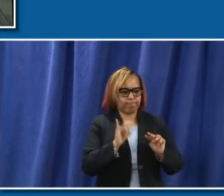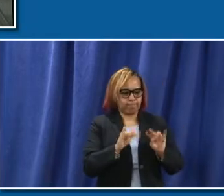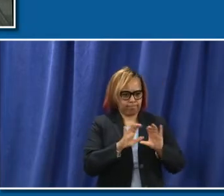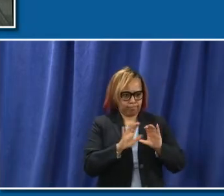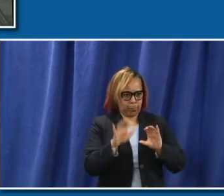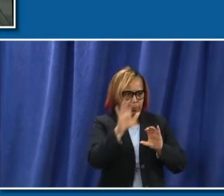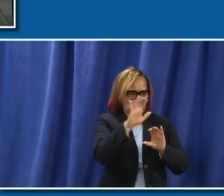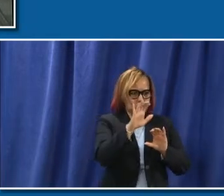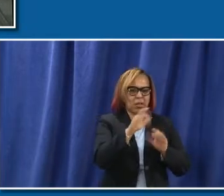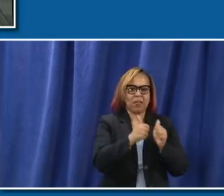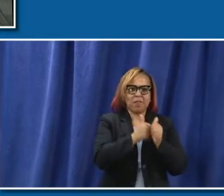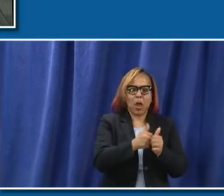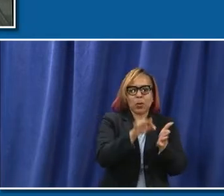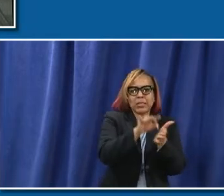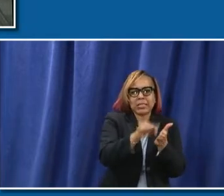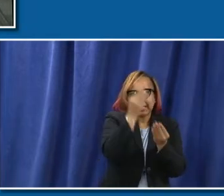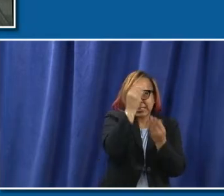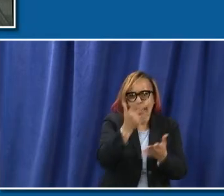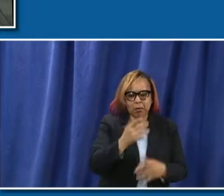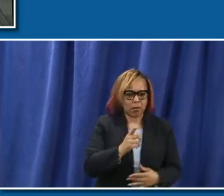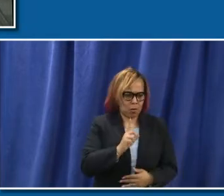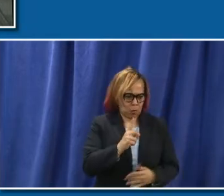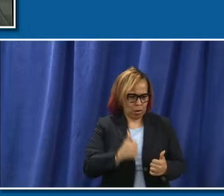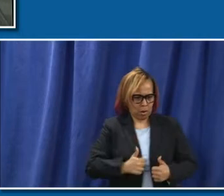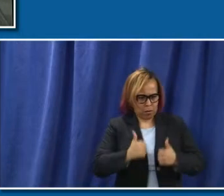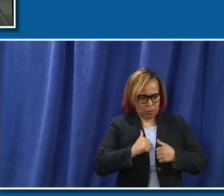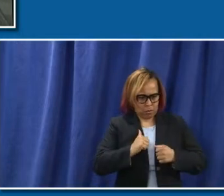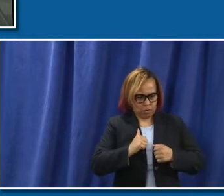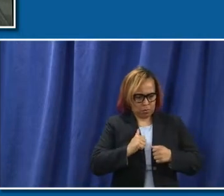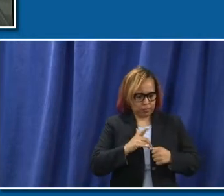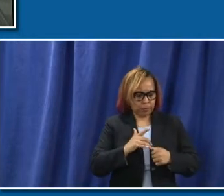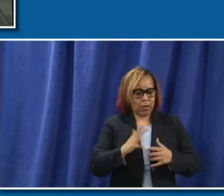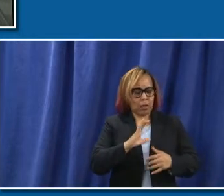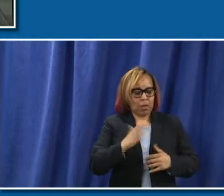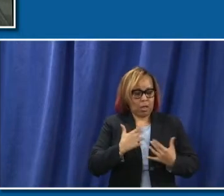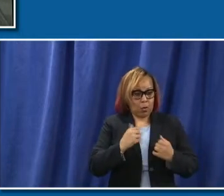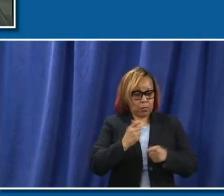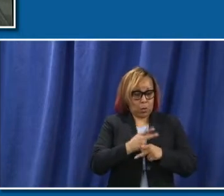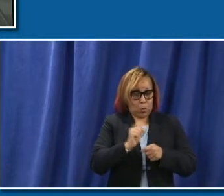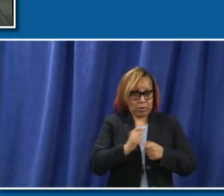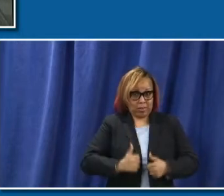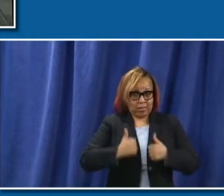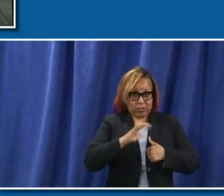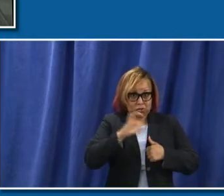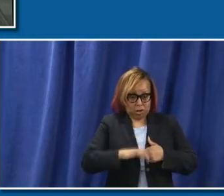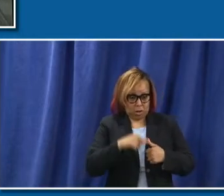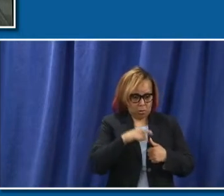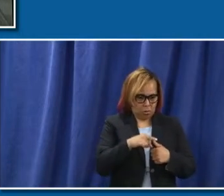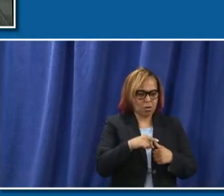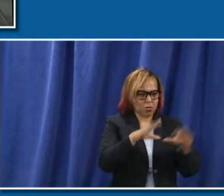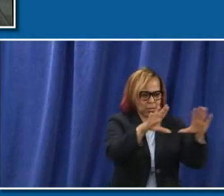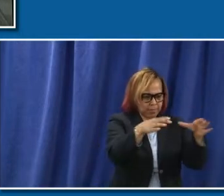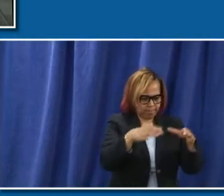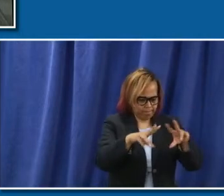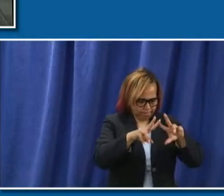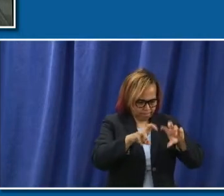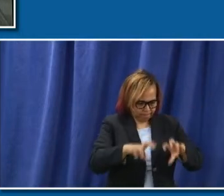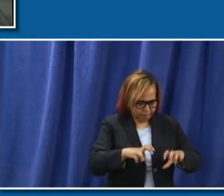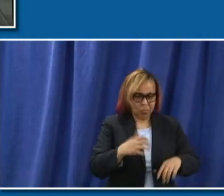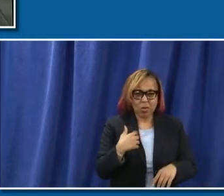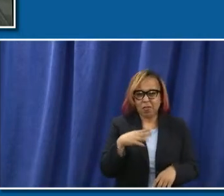using census data where healthcare workers live in Chicago. And actually, even within that, breaking down healthcare workers, there's